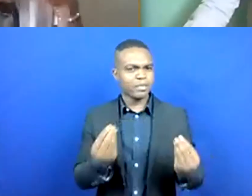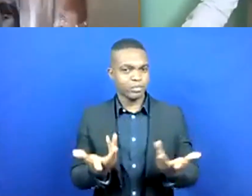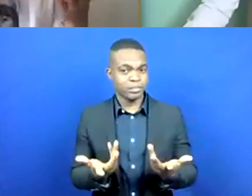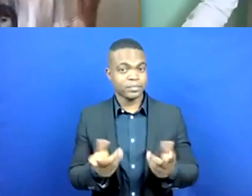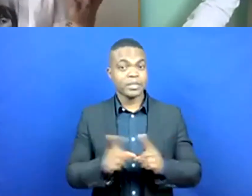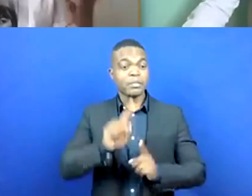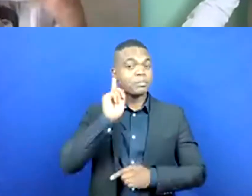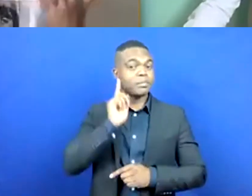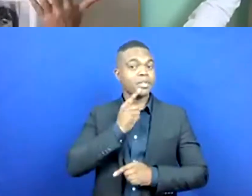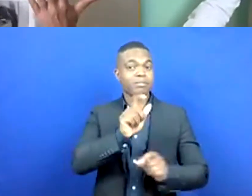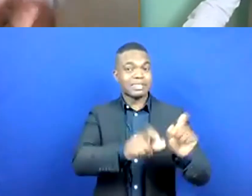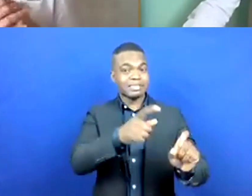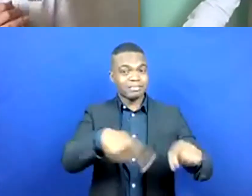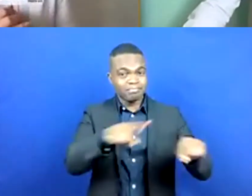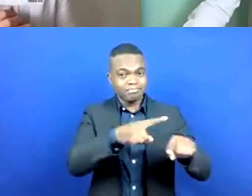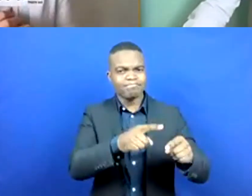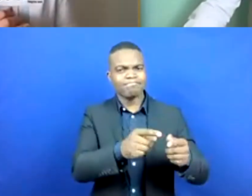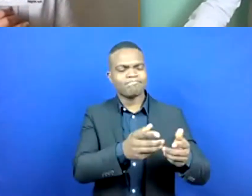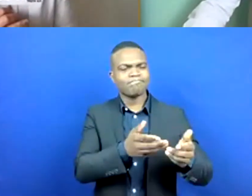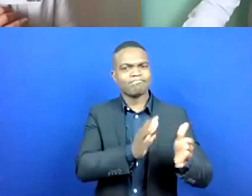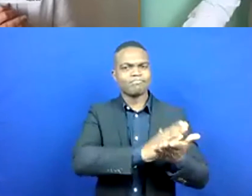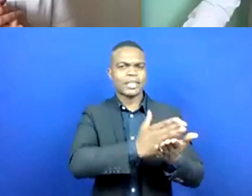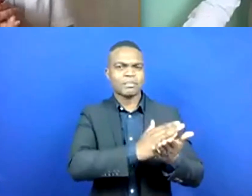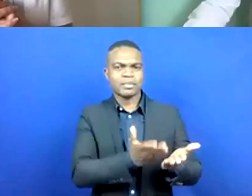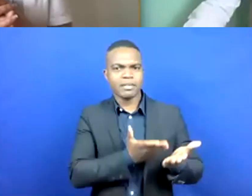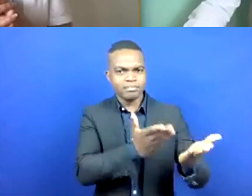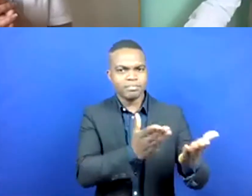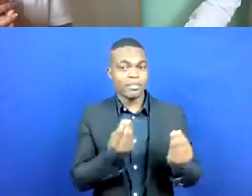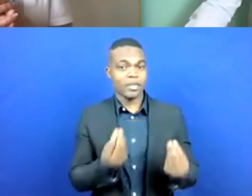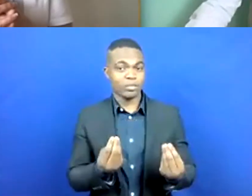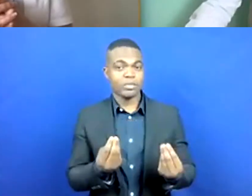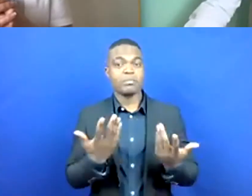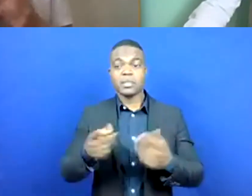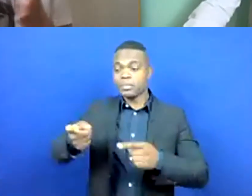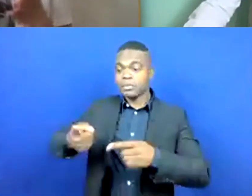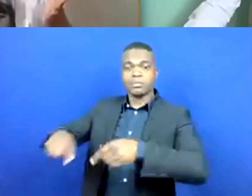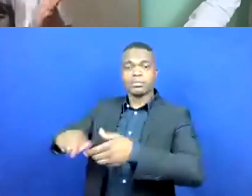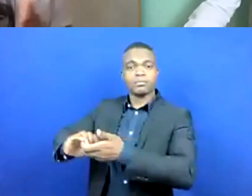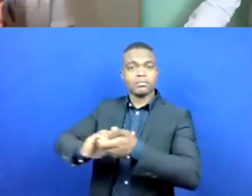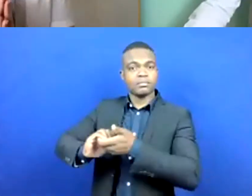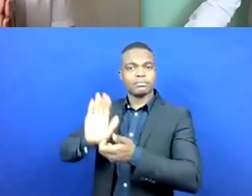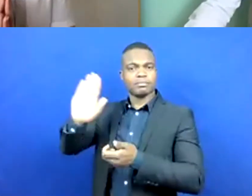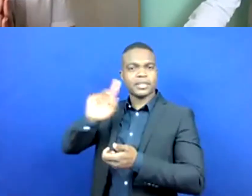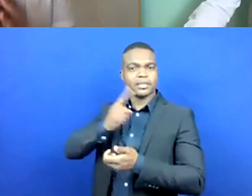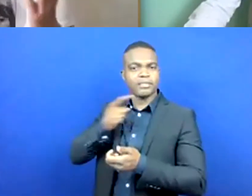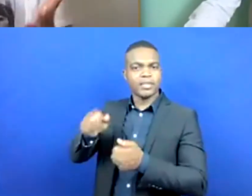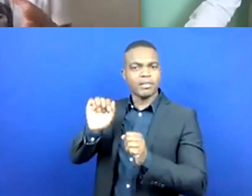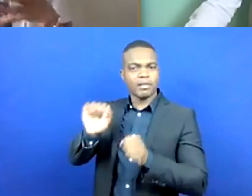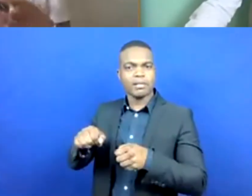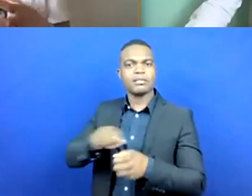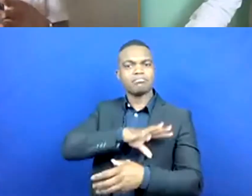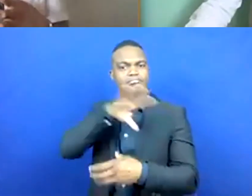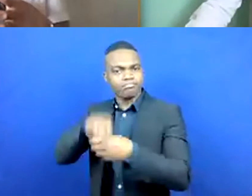in certain cases, interpreters are needed. And I think that's the best way going forward.